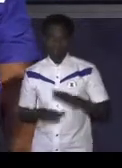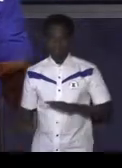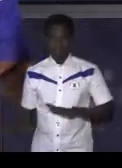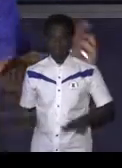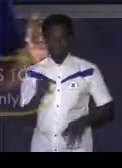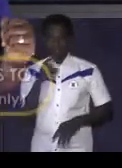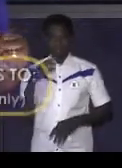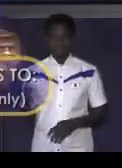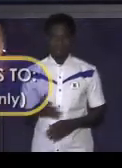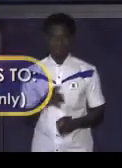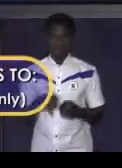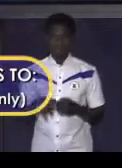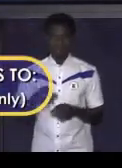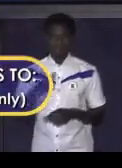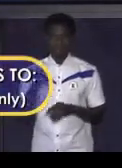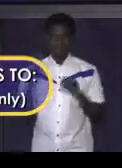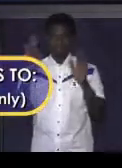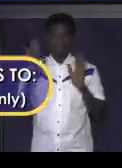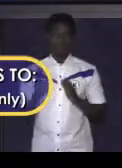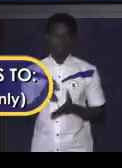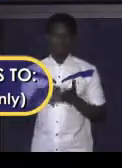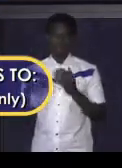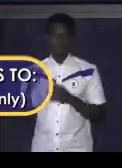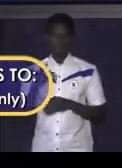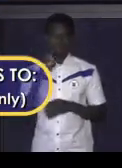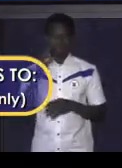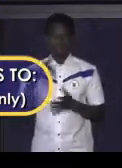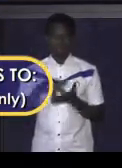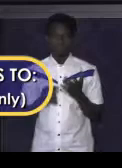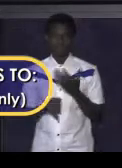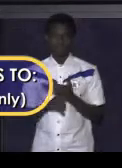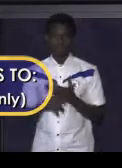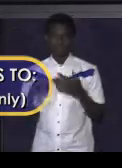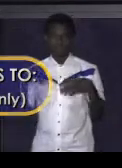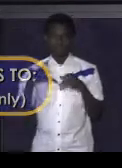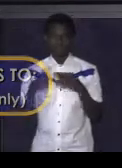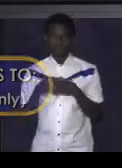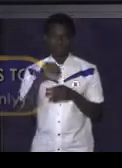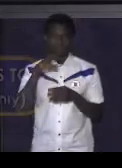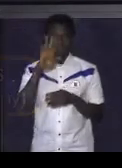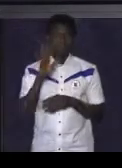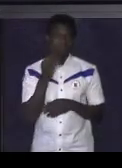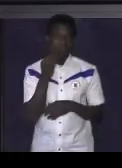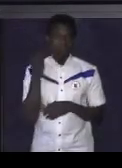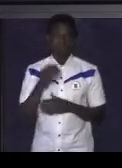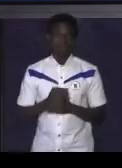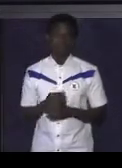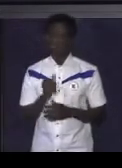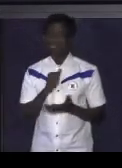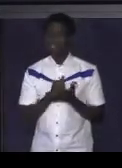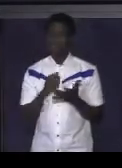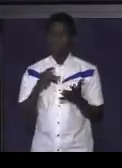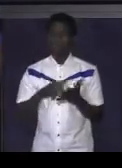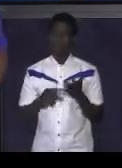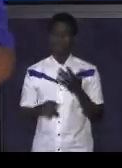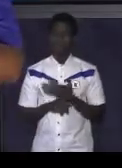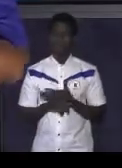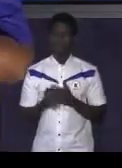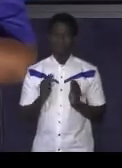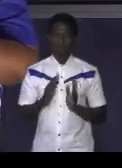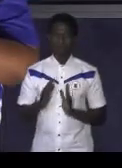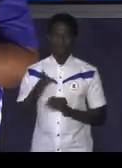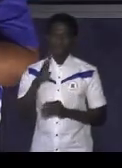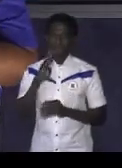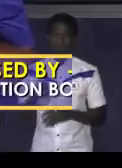pupils. You're welcome to another wonderful edition of your favorite program, The Classroom in Your Home. A program organized